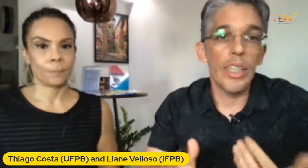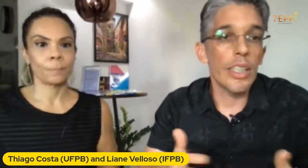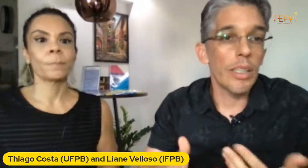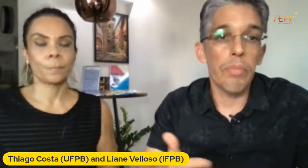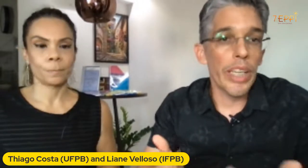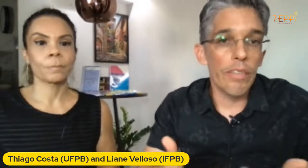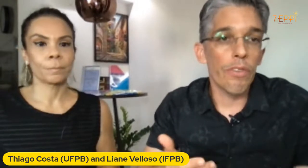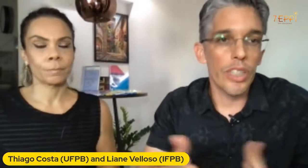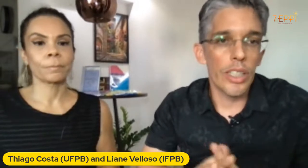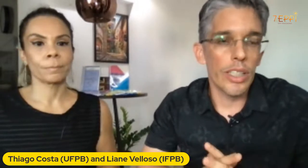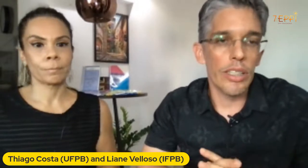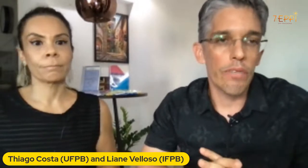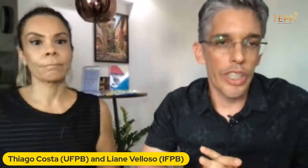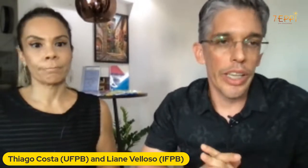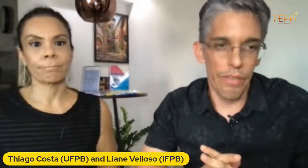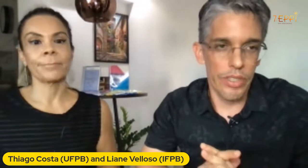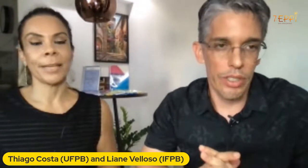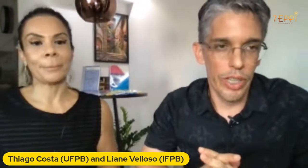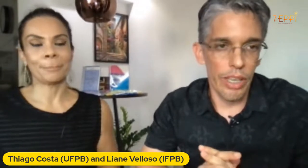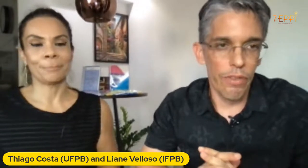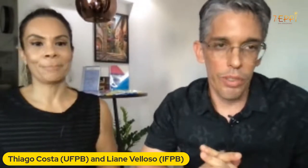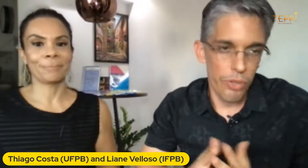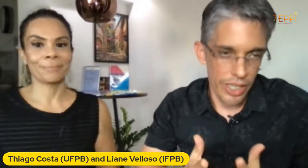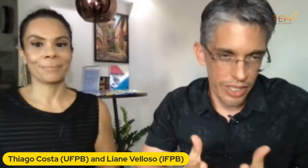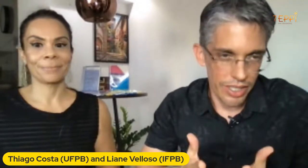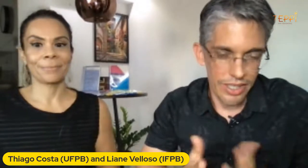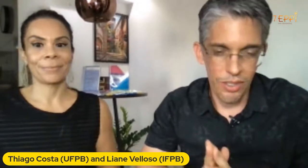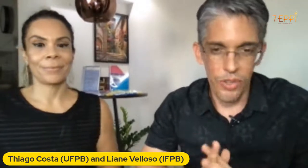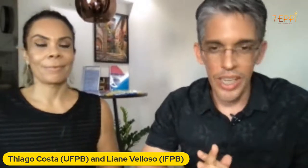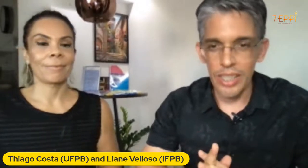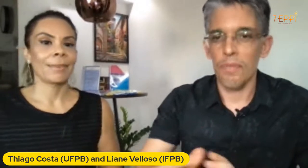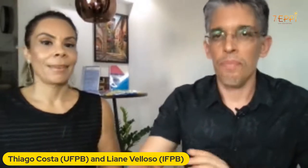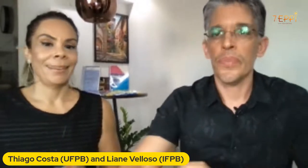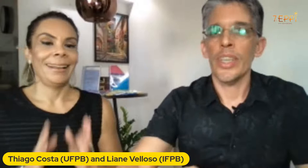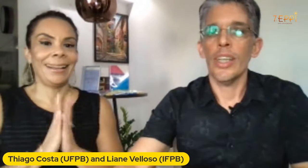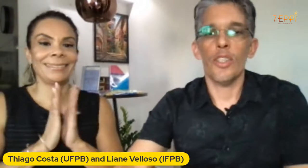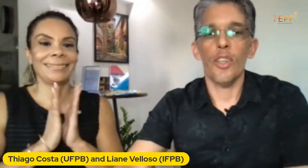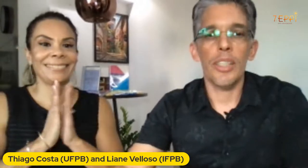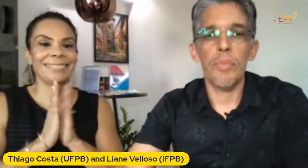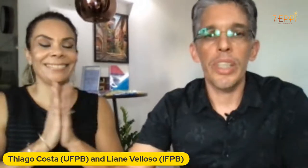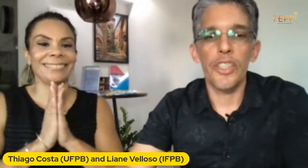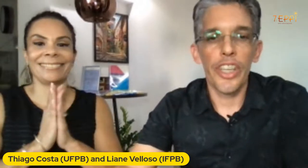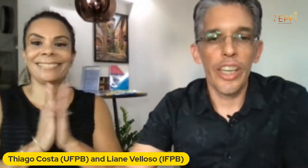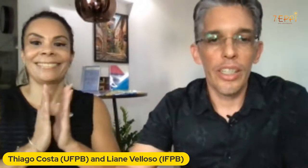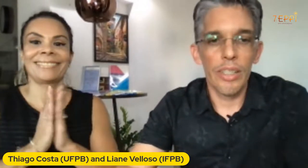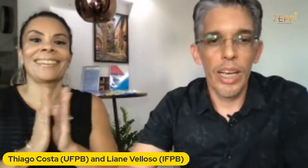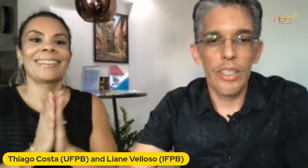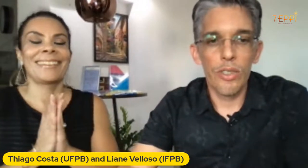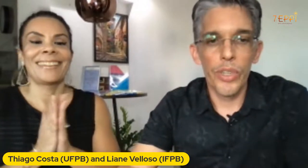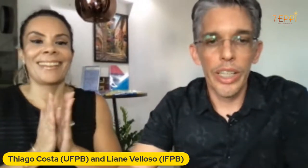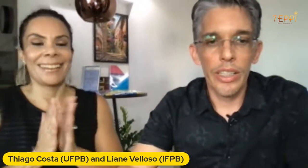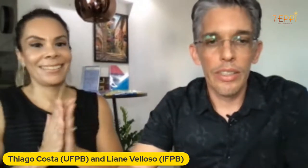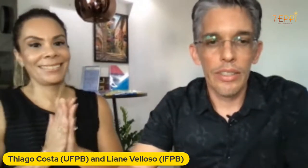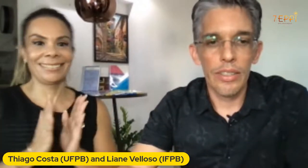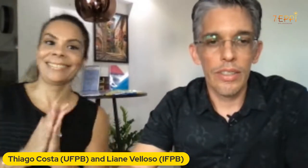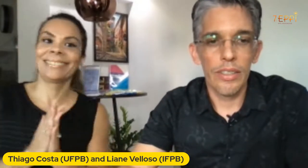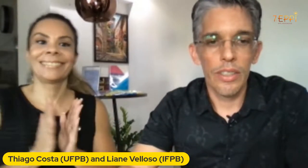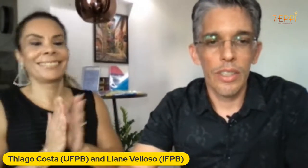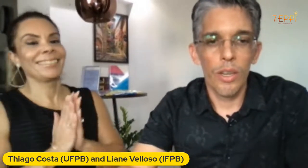set up the meeting for the gifts, yeah. Okay? For the presents, all right? So let me share my